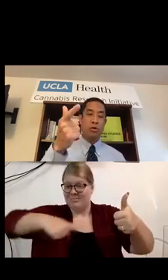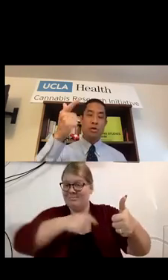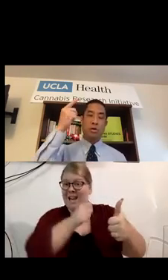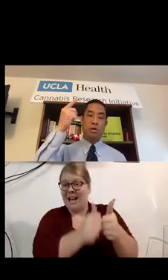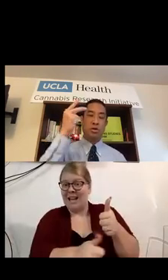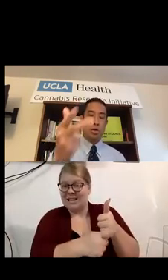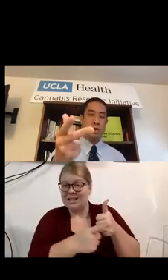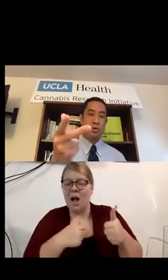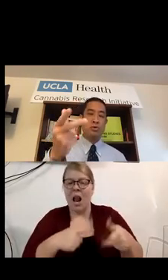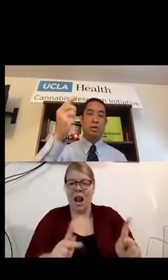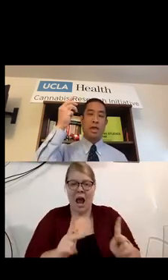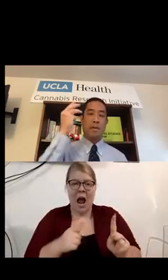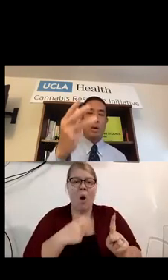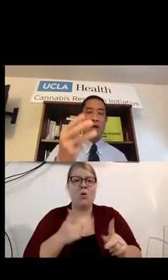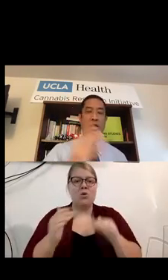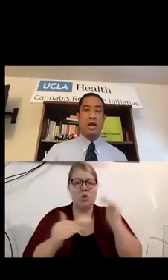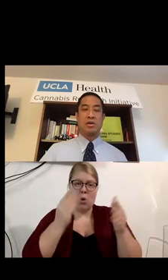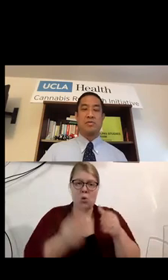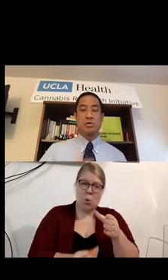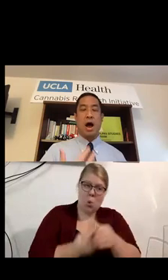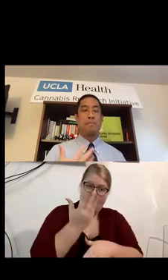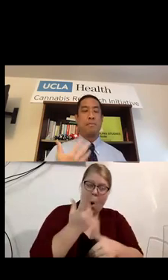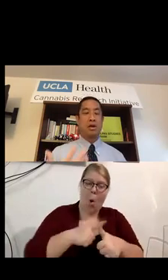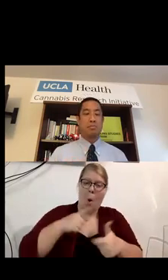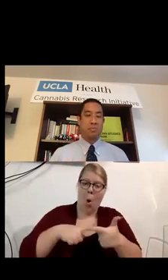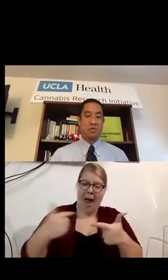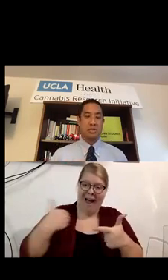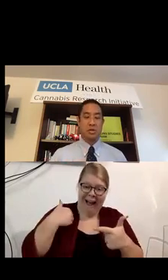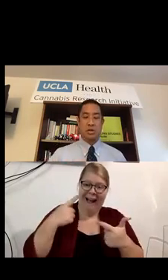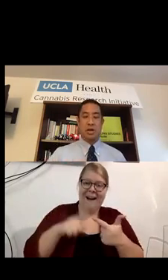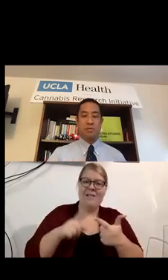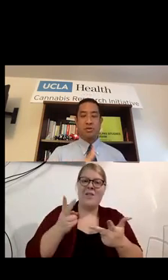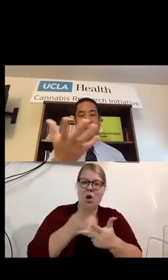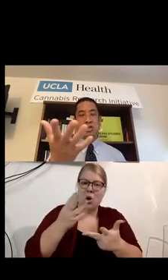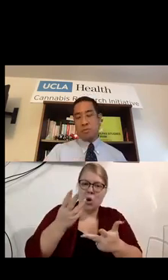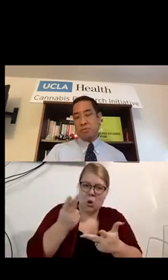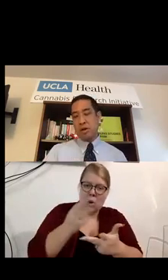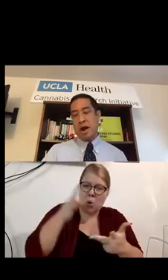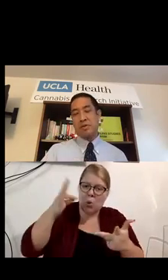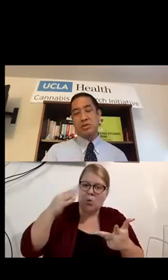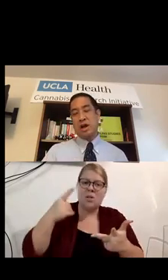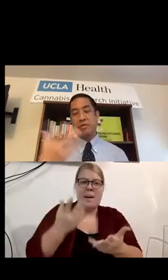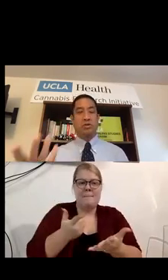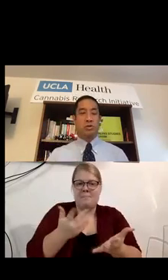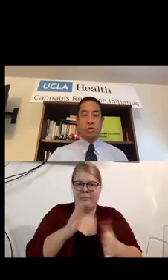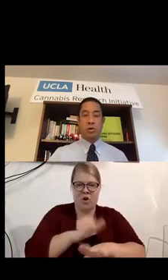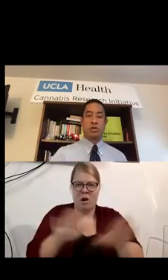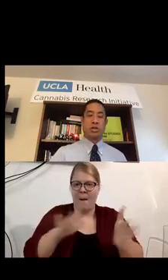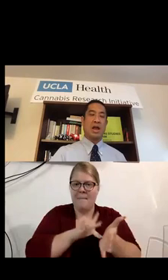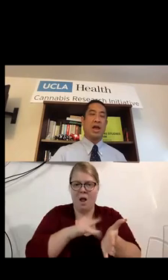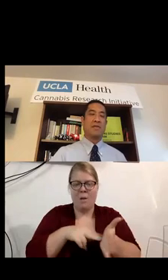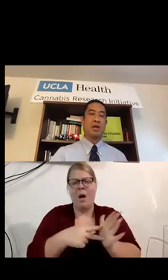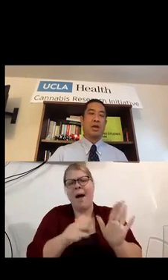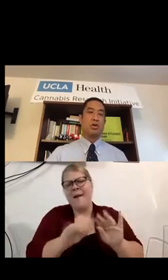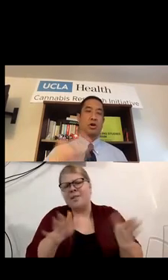hold, use, and buy cannabis for non-medical purposes. And the restrictions were pretty obvious, you know, not around schools, you